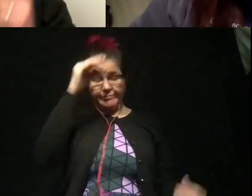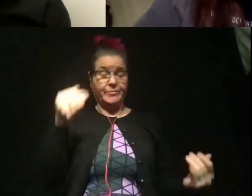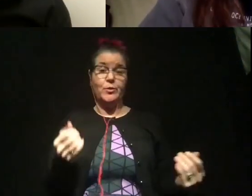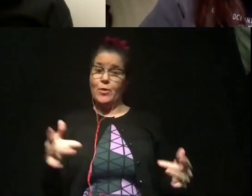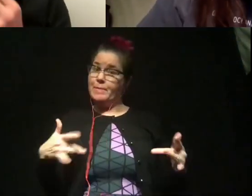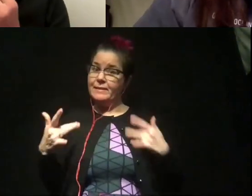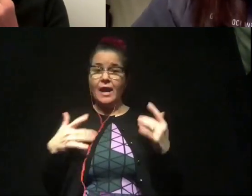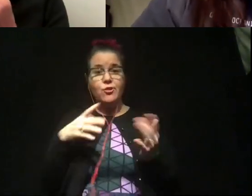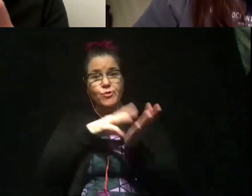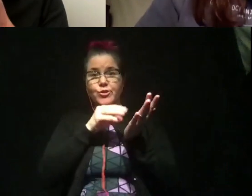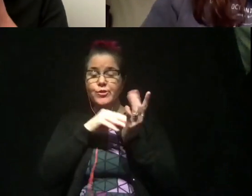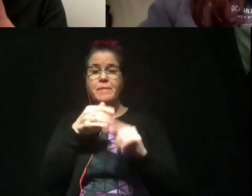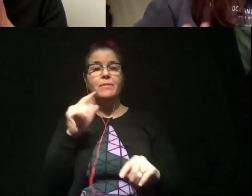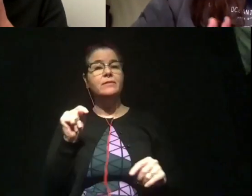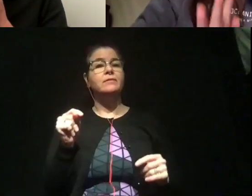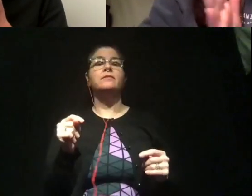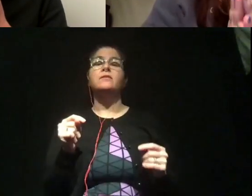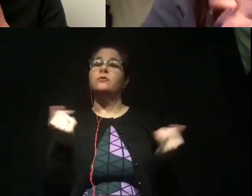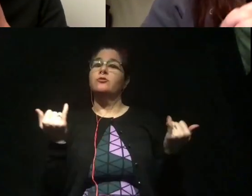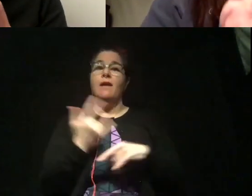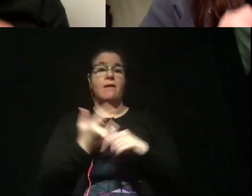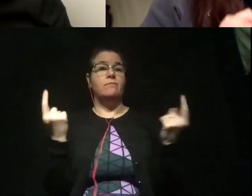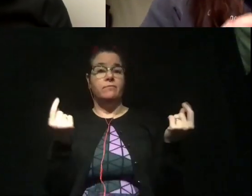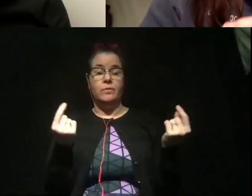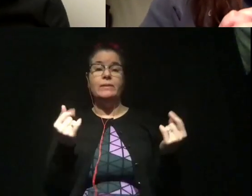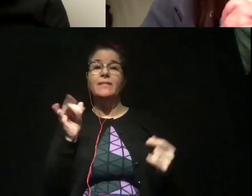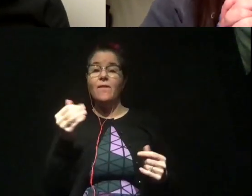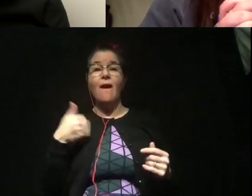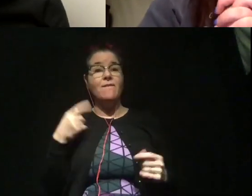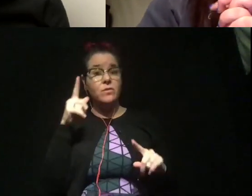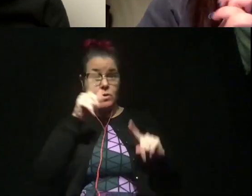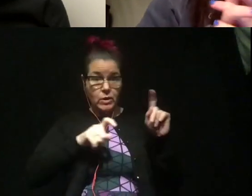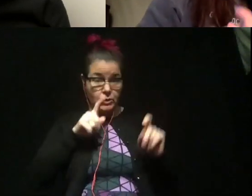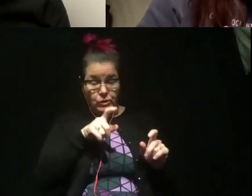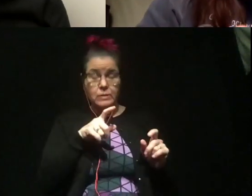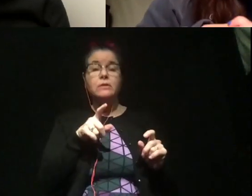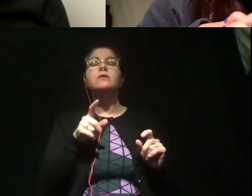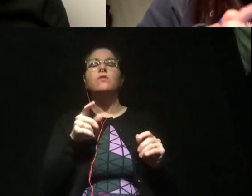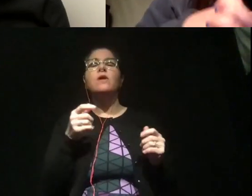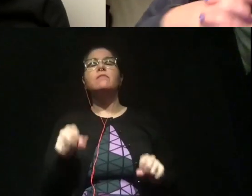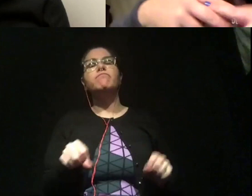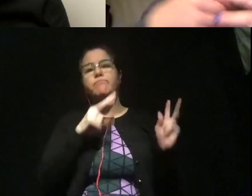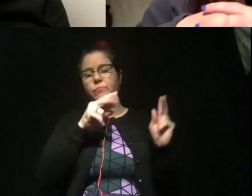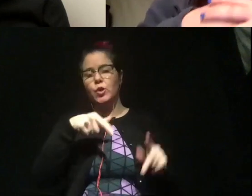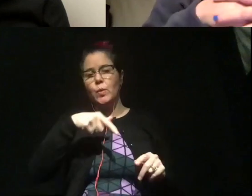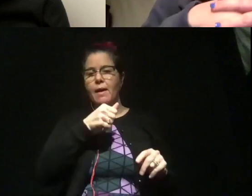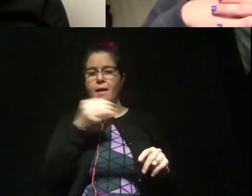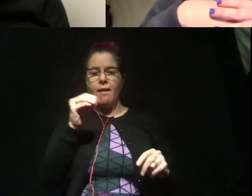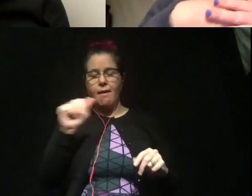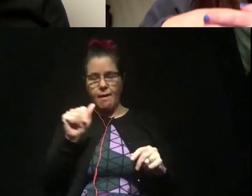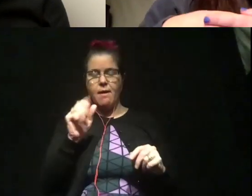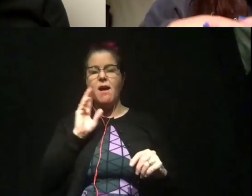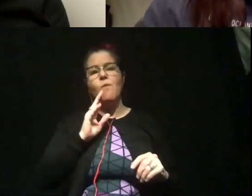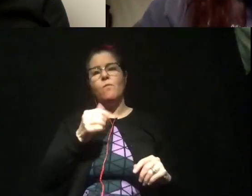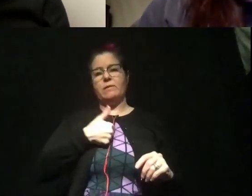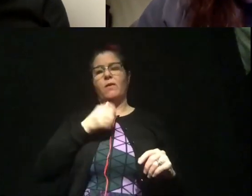hear about. So here's how today's going to work. If you have a question, submit it to the Q&A, and then I'll ask Mike